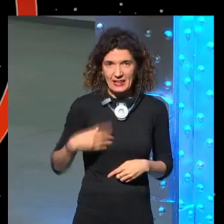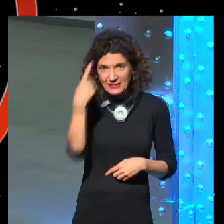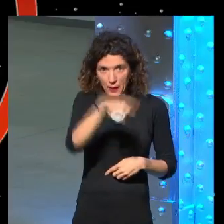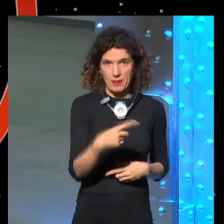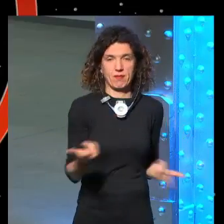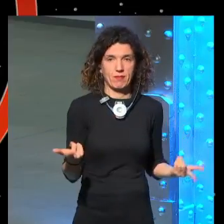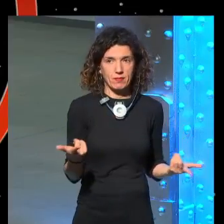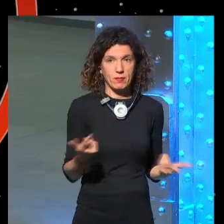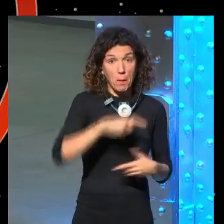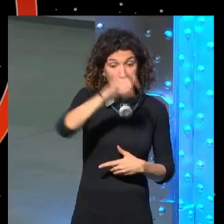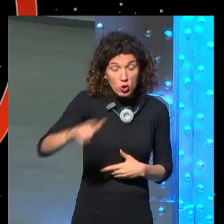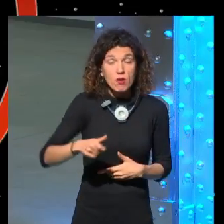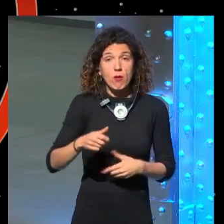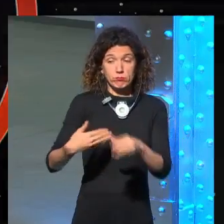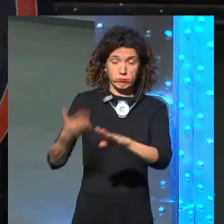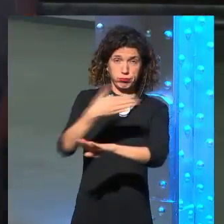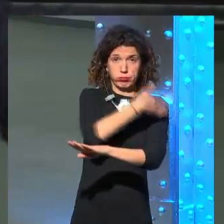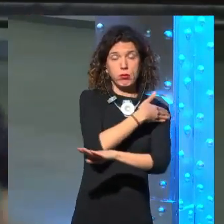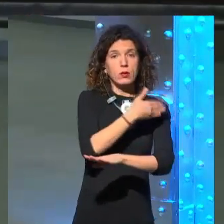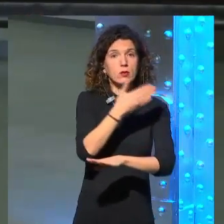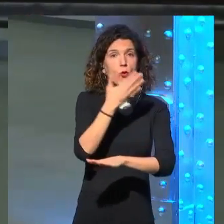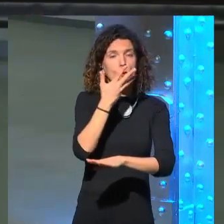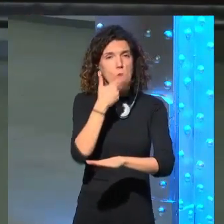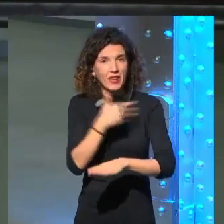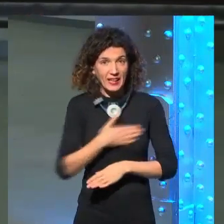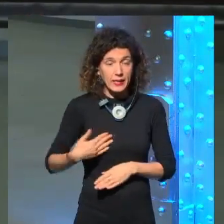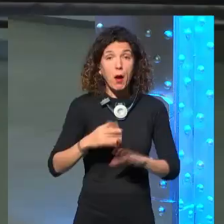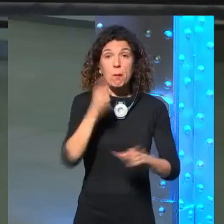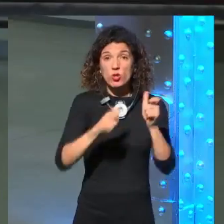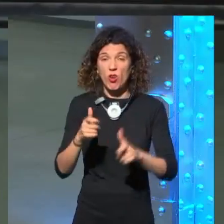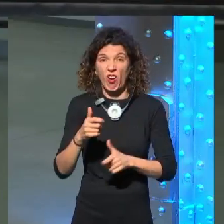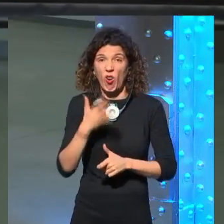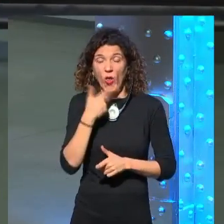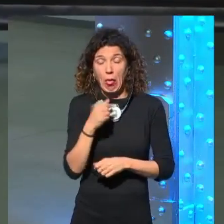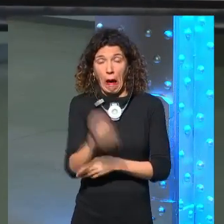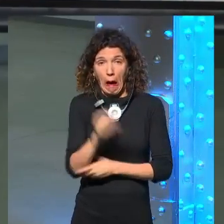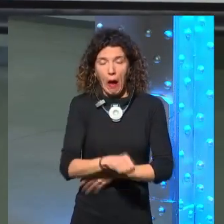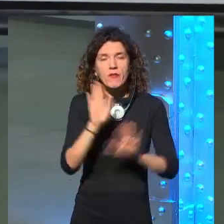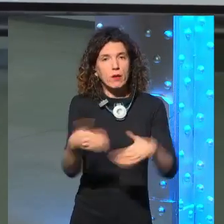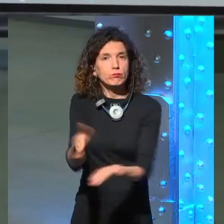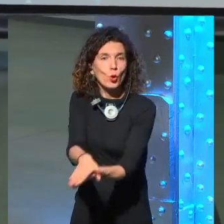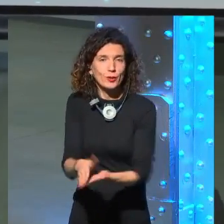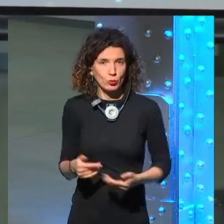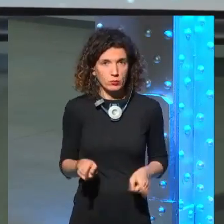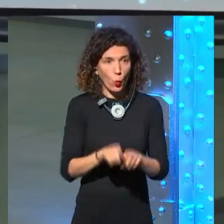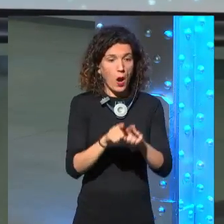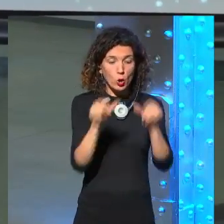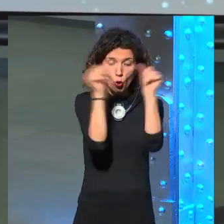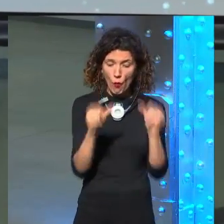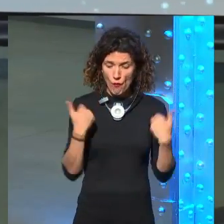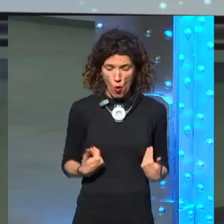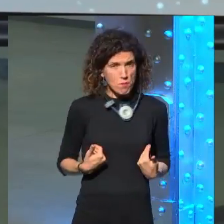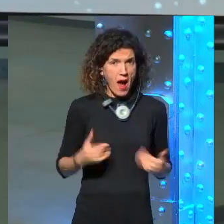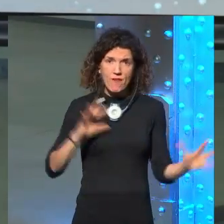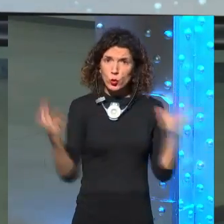survived in this world. Those who didn't want to know died off. So it's part of our evolutionary makeup. And I start the book with a